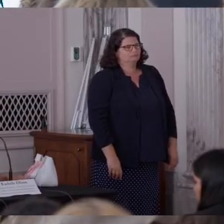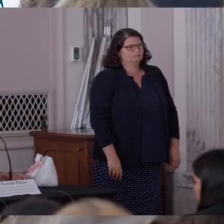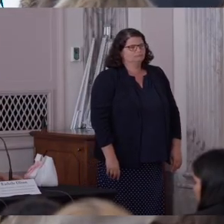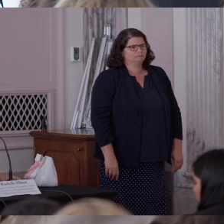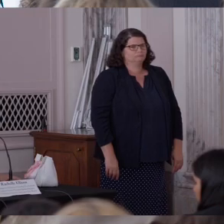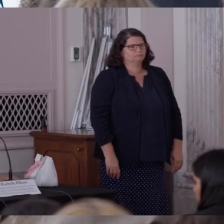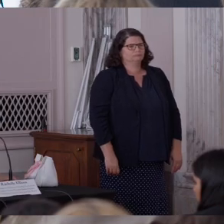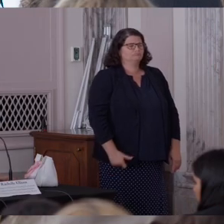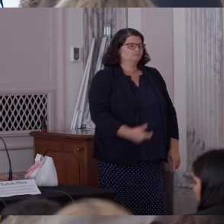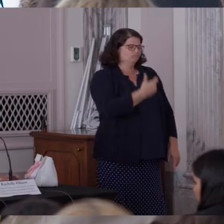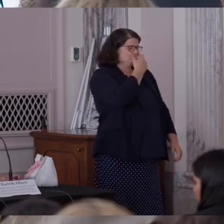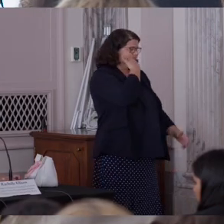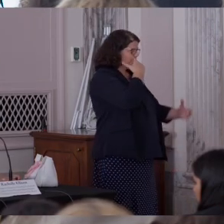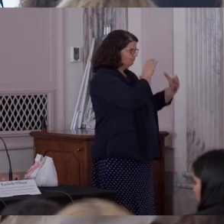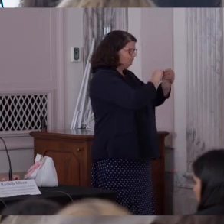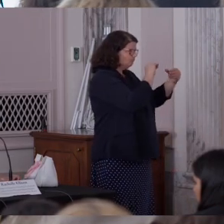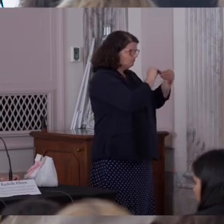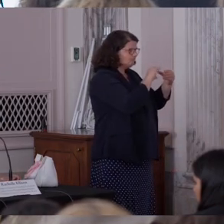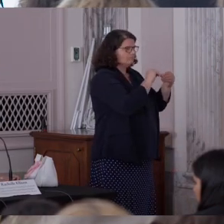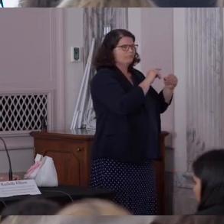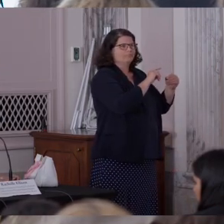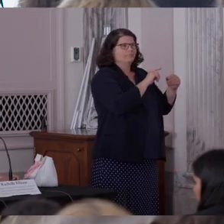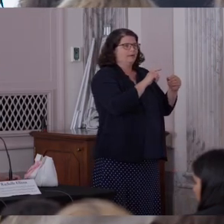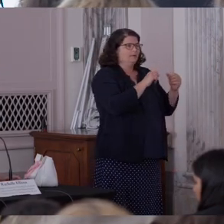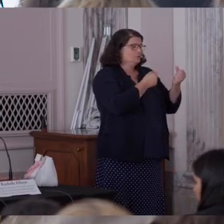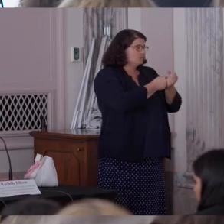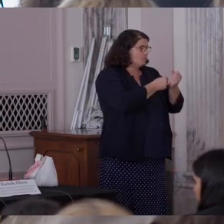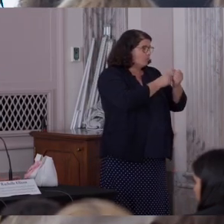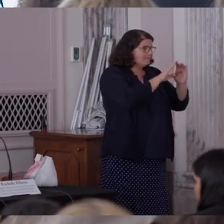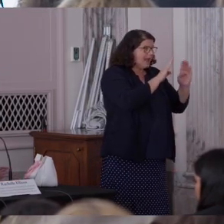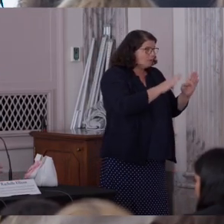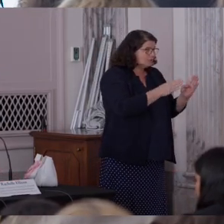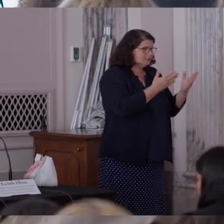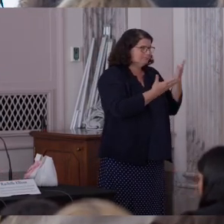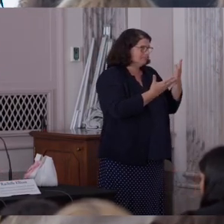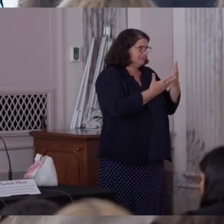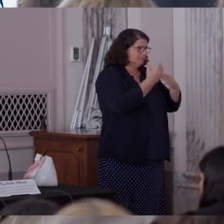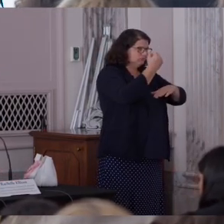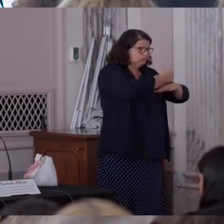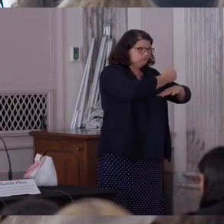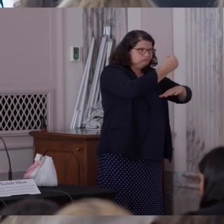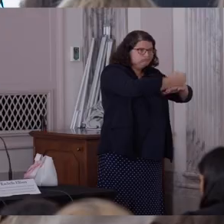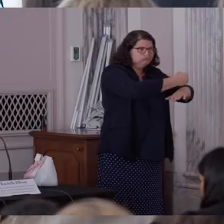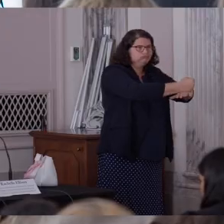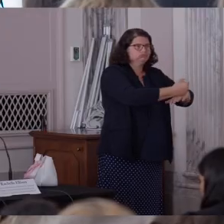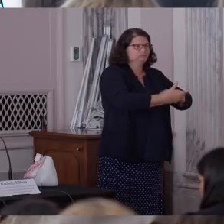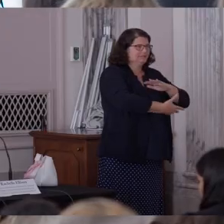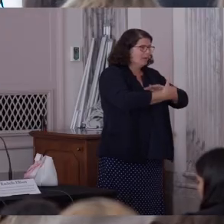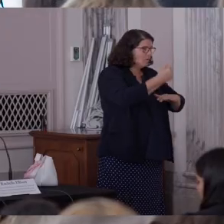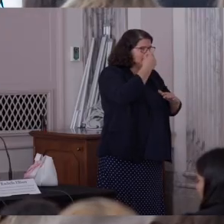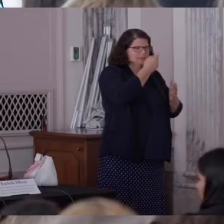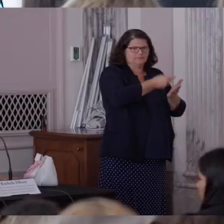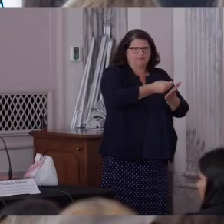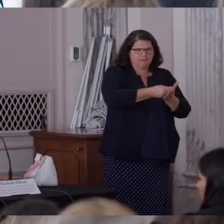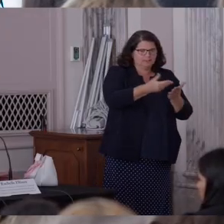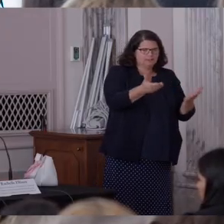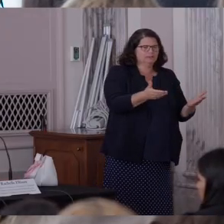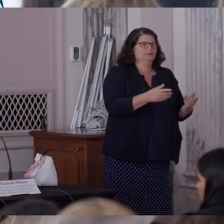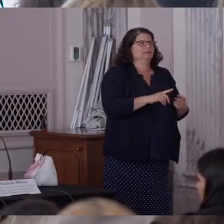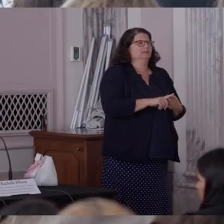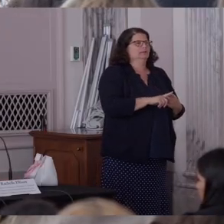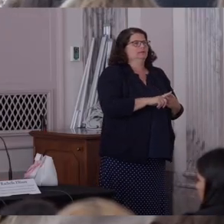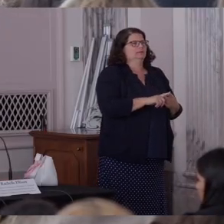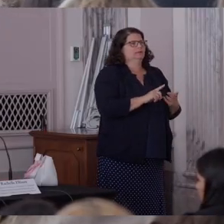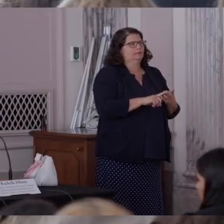potential loss of supported housing that's desperately needed, that already exists, and then, knowing that, it could